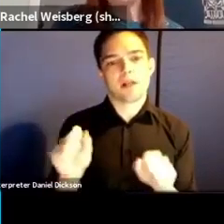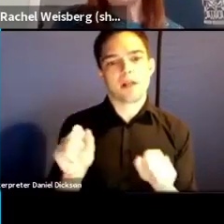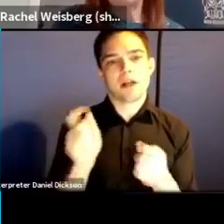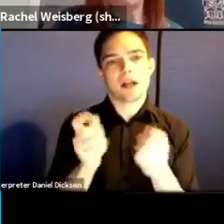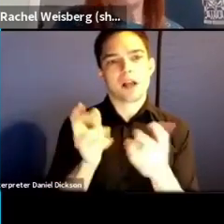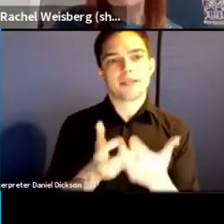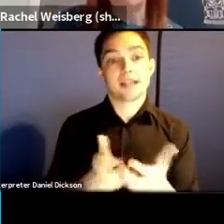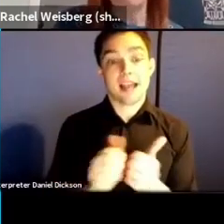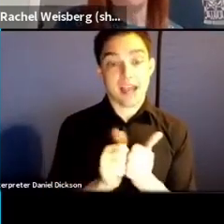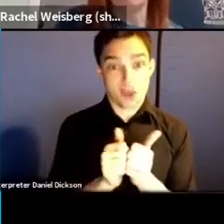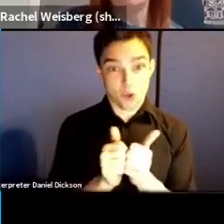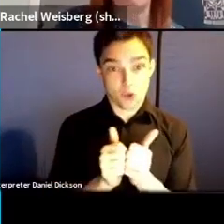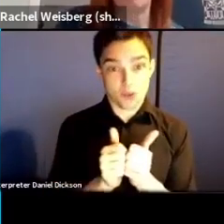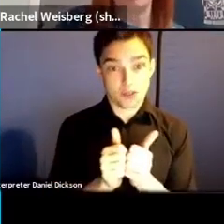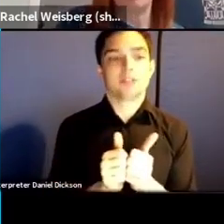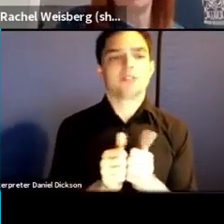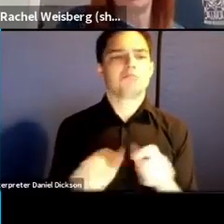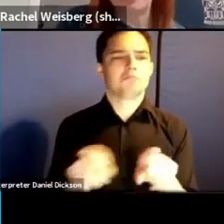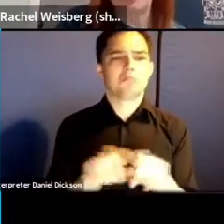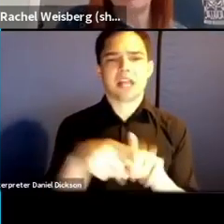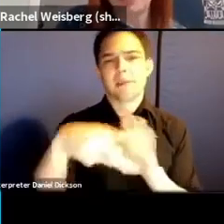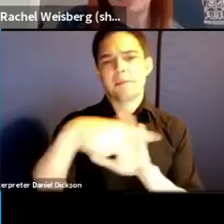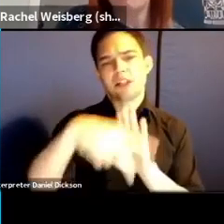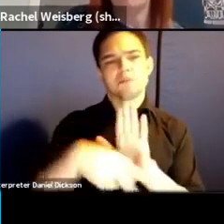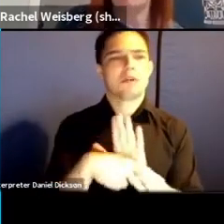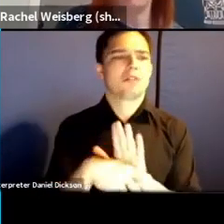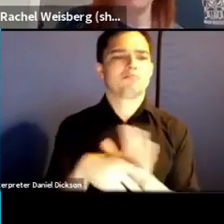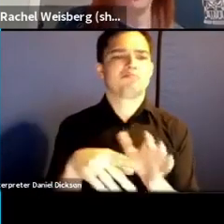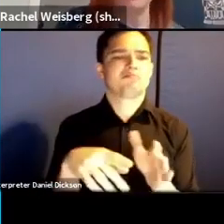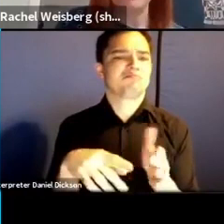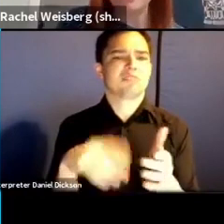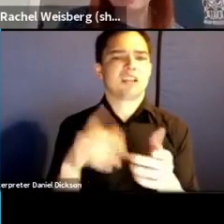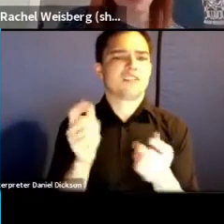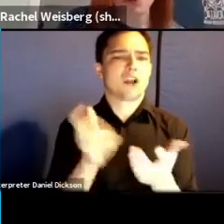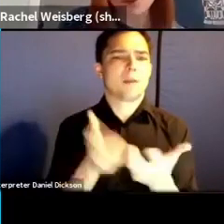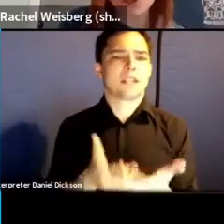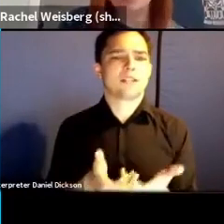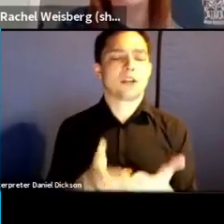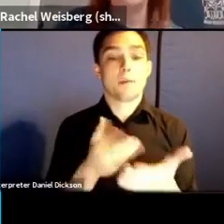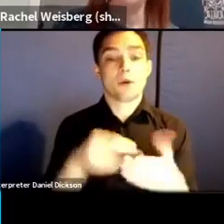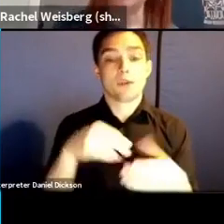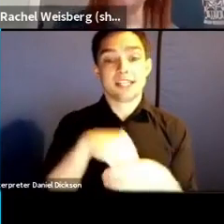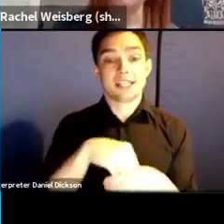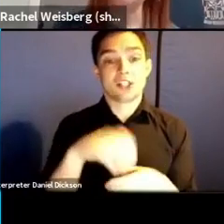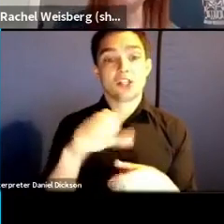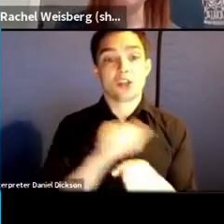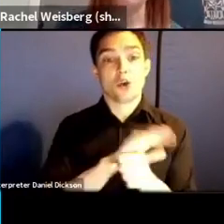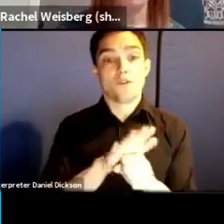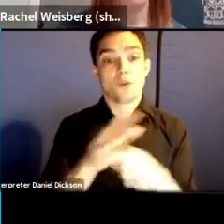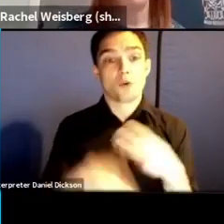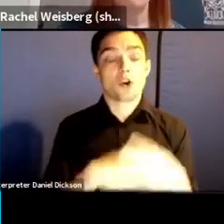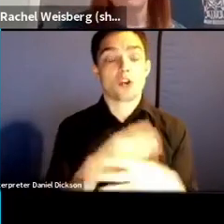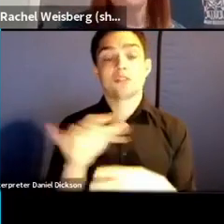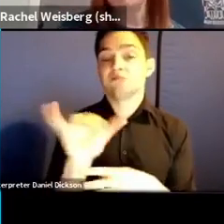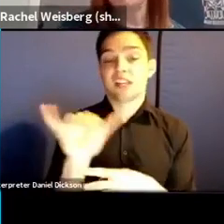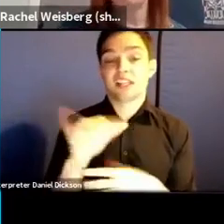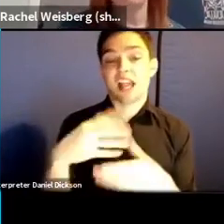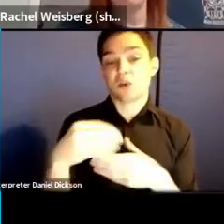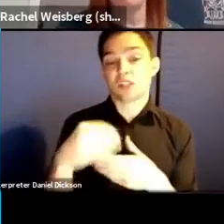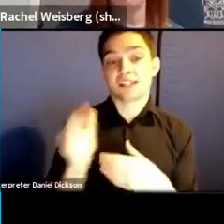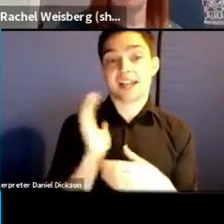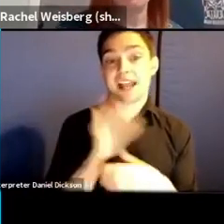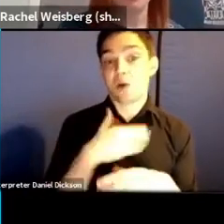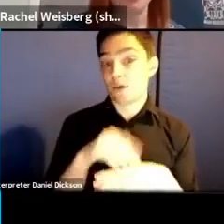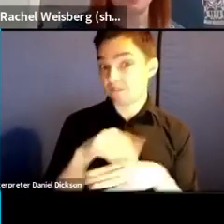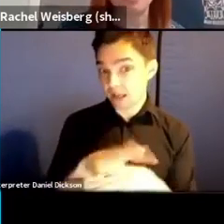it? Well, the same principles of accommodations really apply both in this COVID world and outside of it. So our advice to you